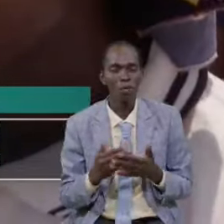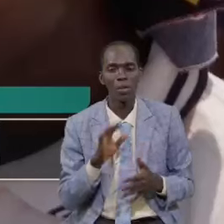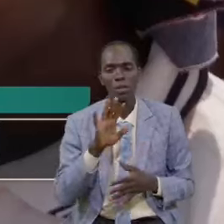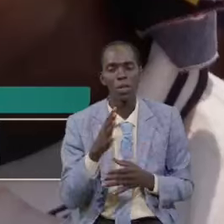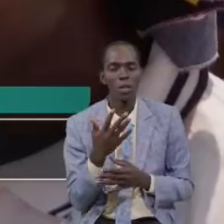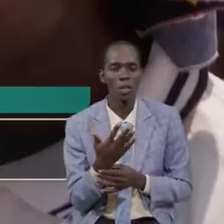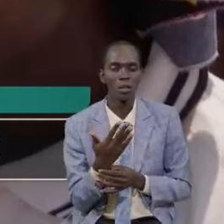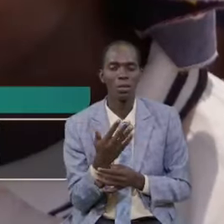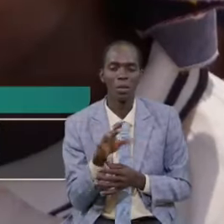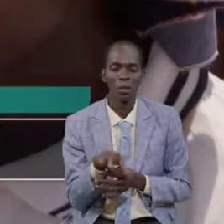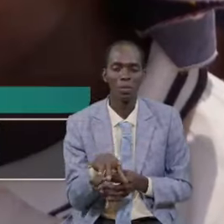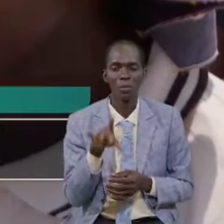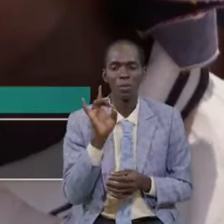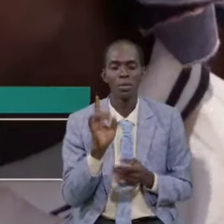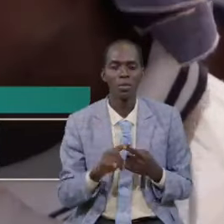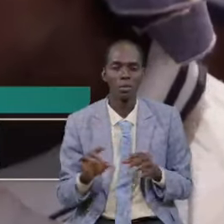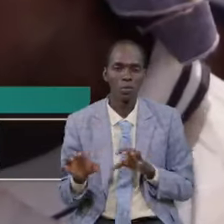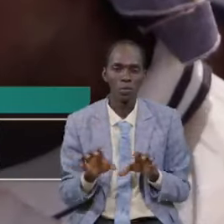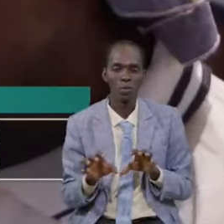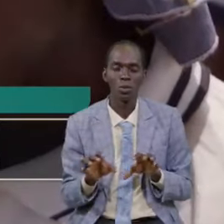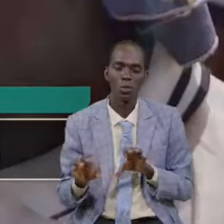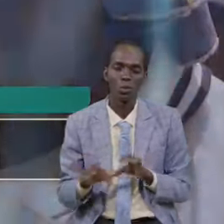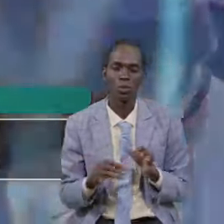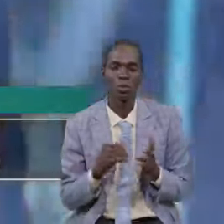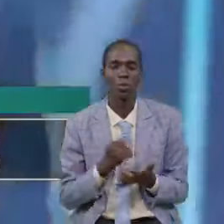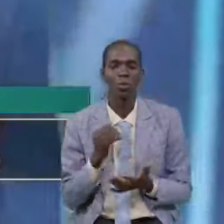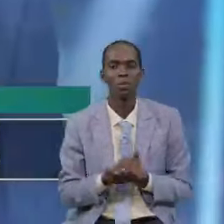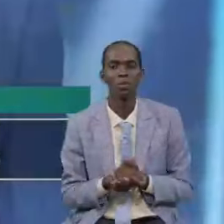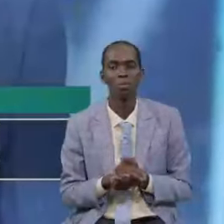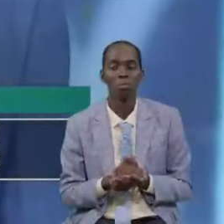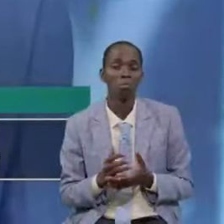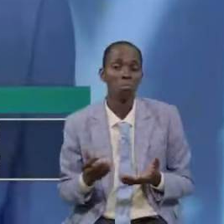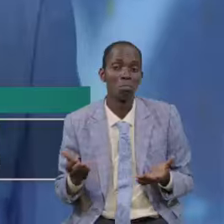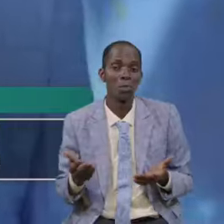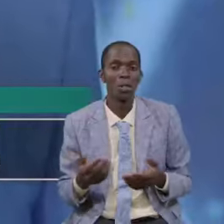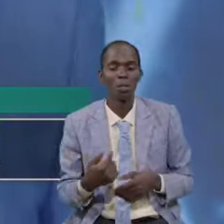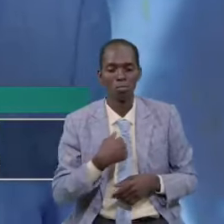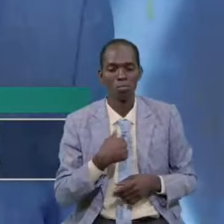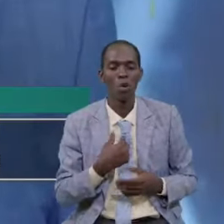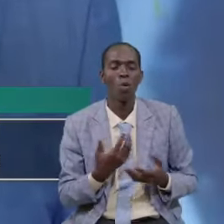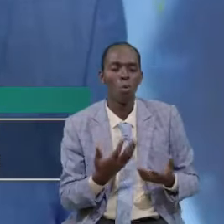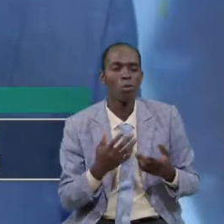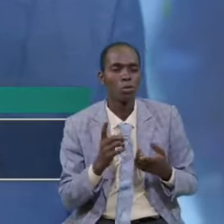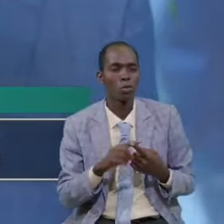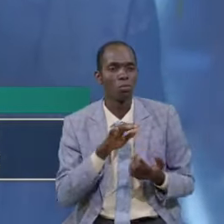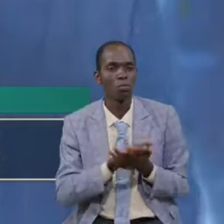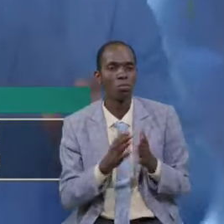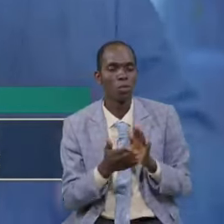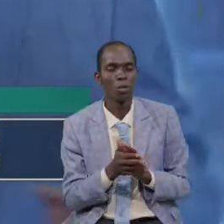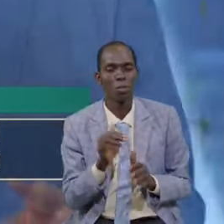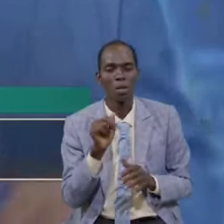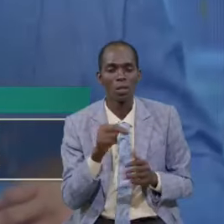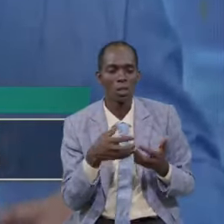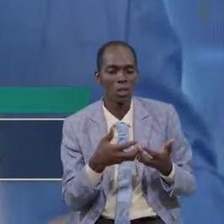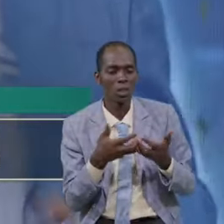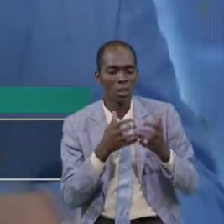do, do it. Well, I want to become an engineer. That's the goal. But then